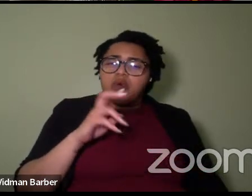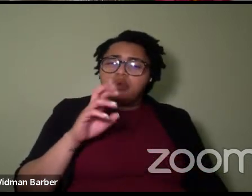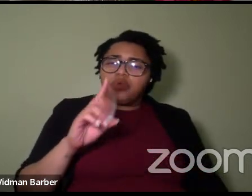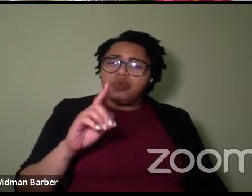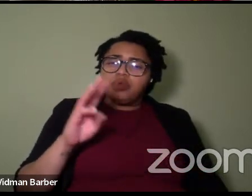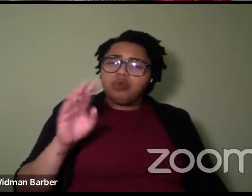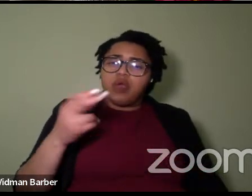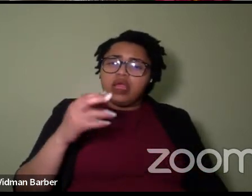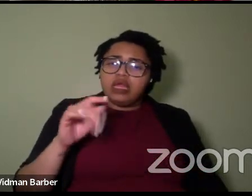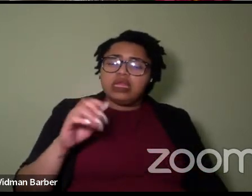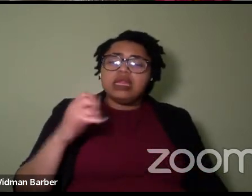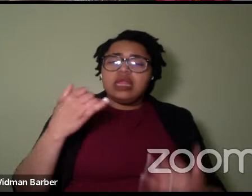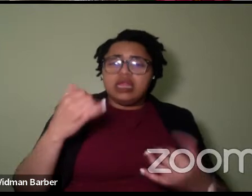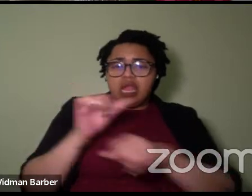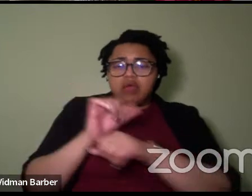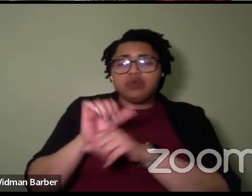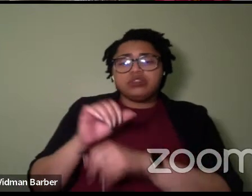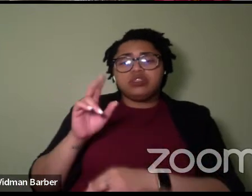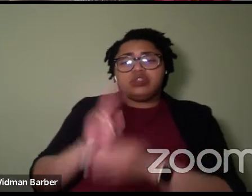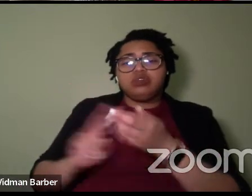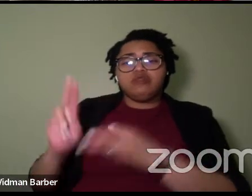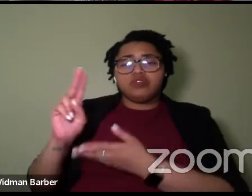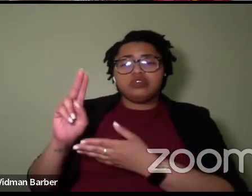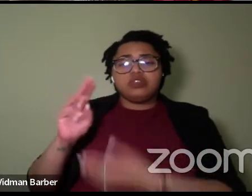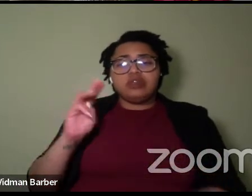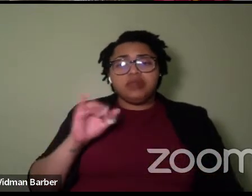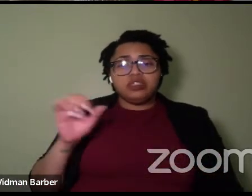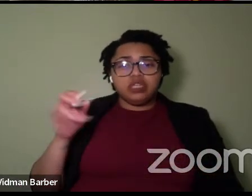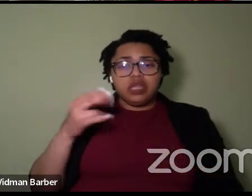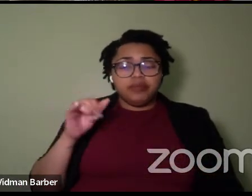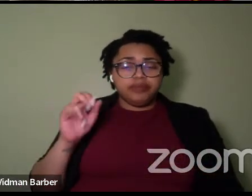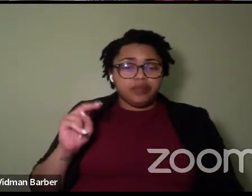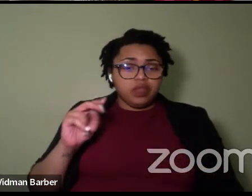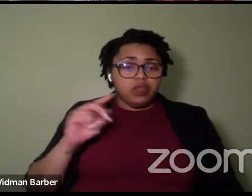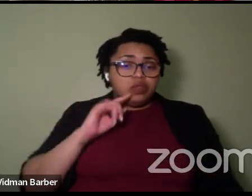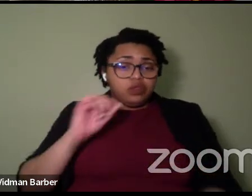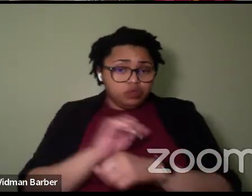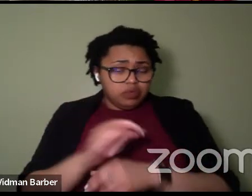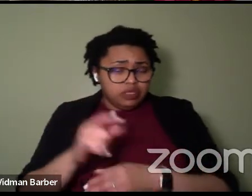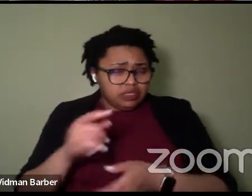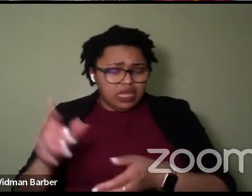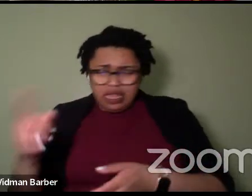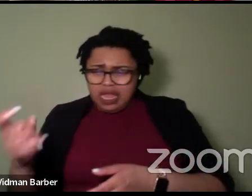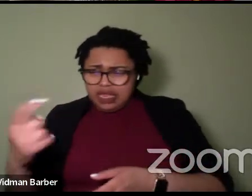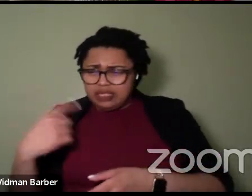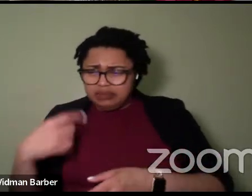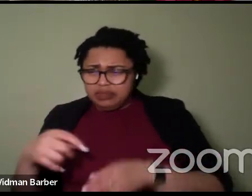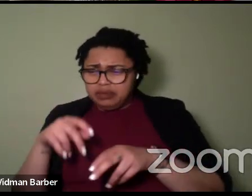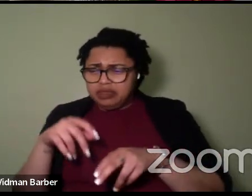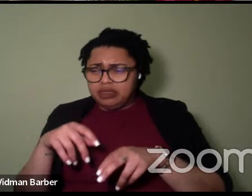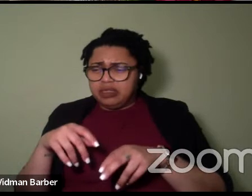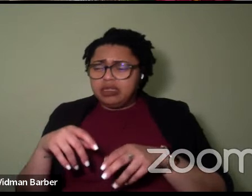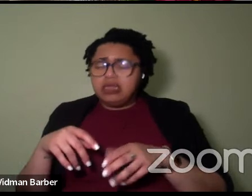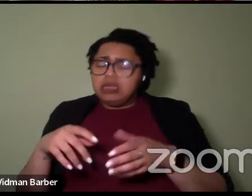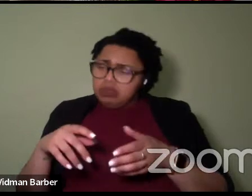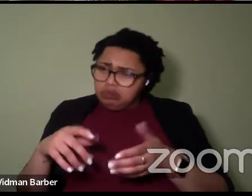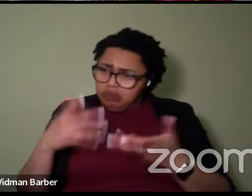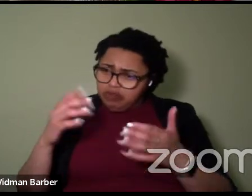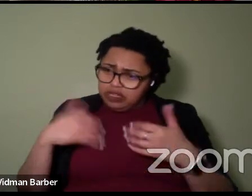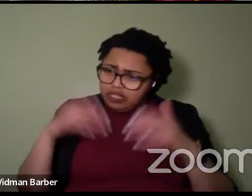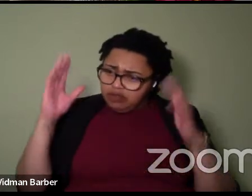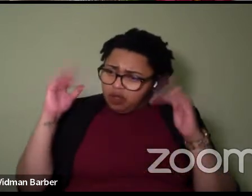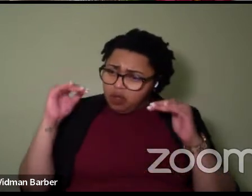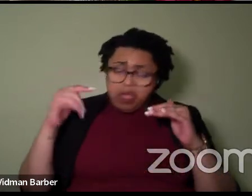that time about transforming the academy, and the panel, they asked if we had hope. And I always say that I aspire to hope. That's what I commit